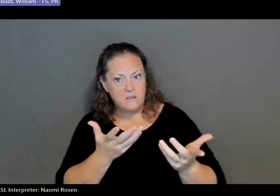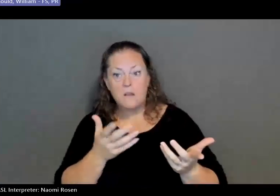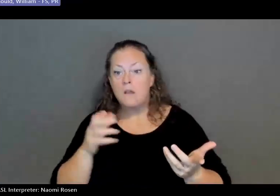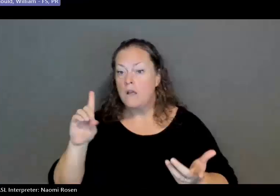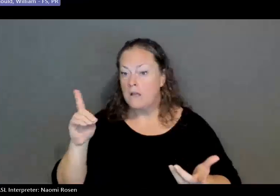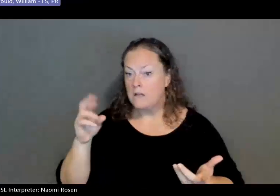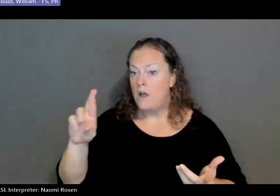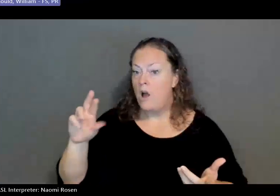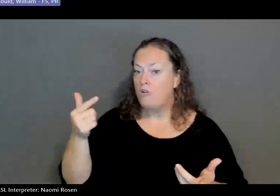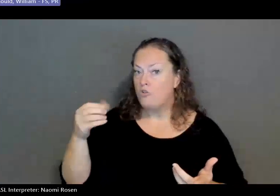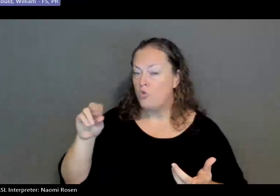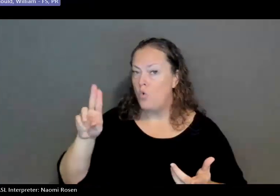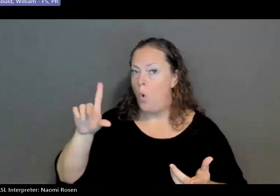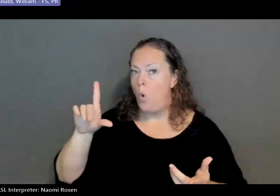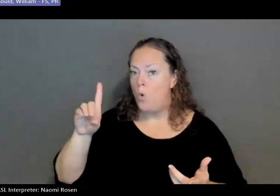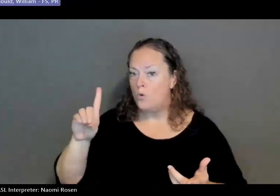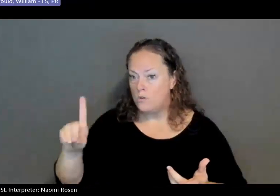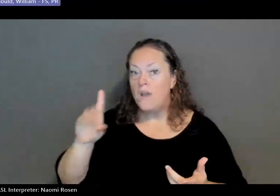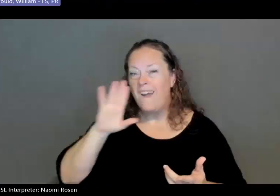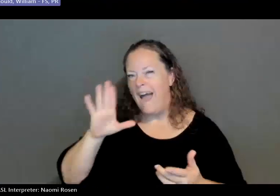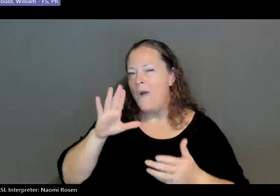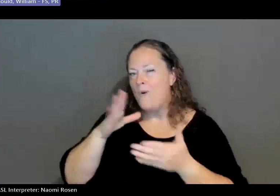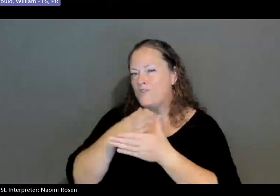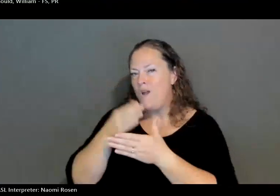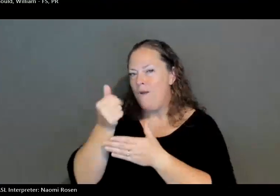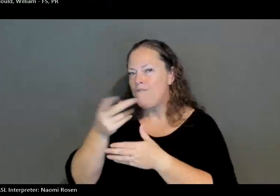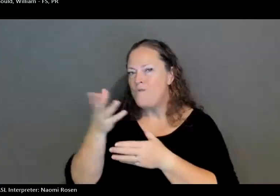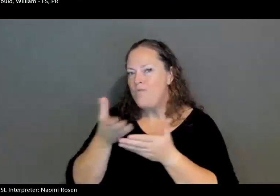Sure. Maybe I'll share a couple of things